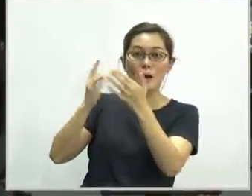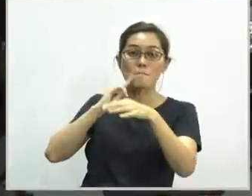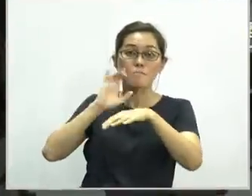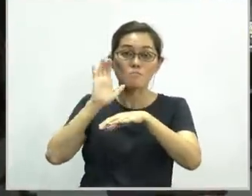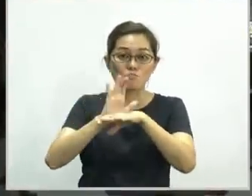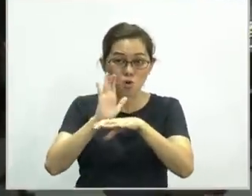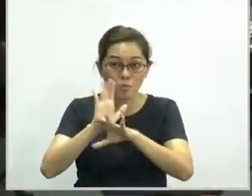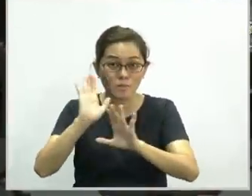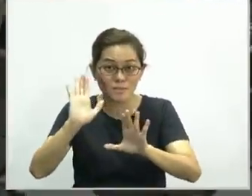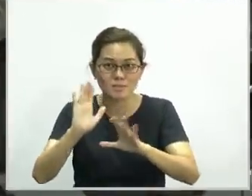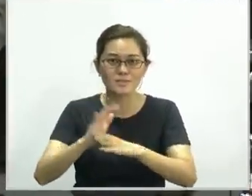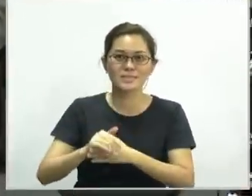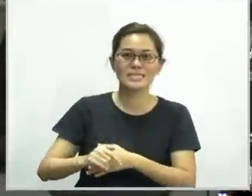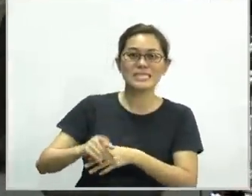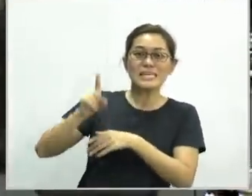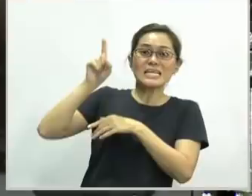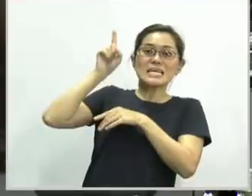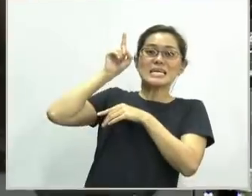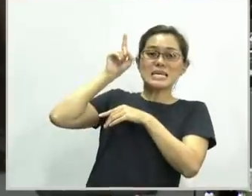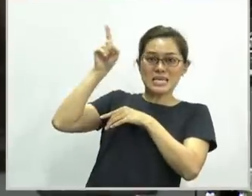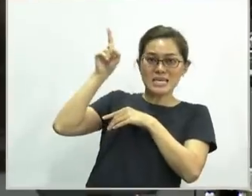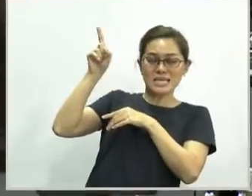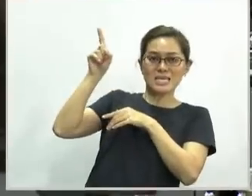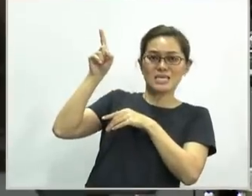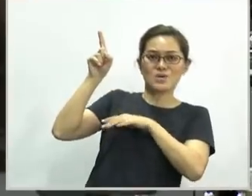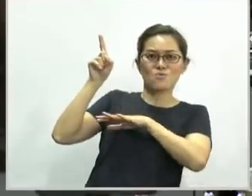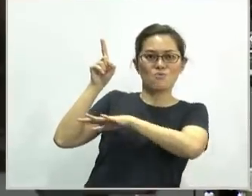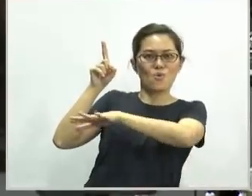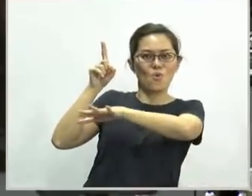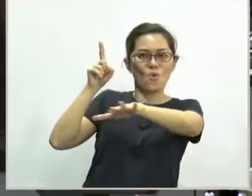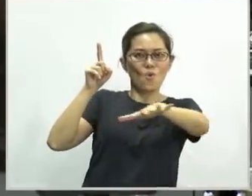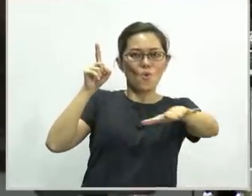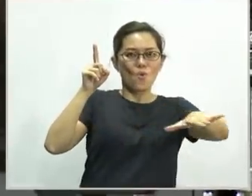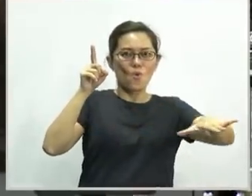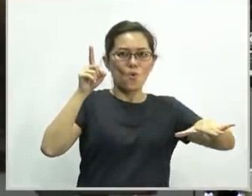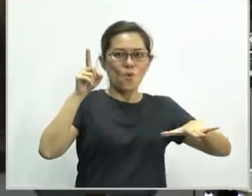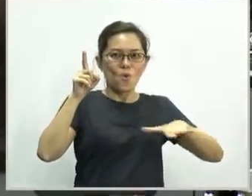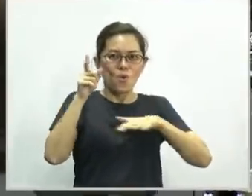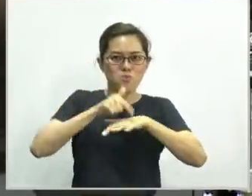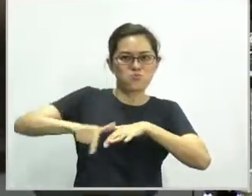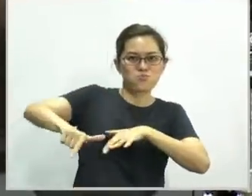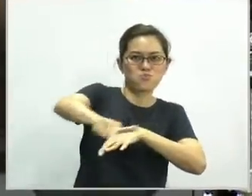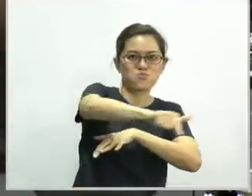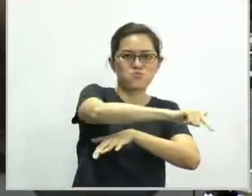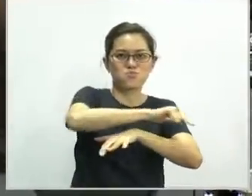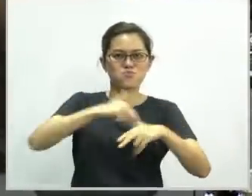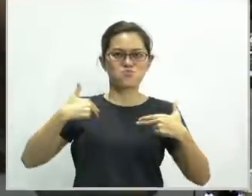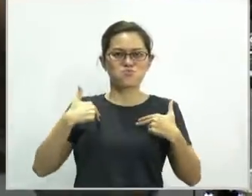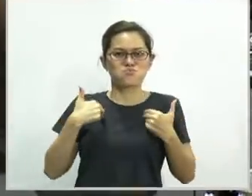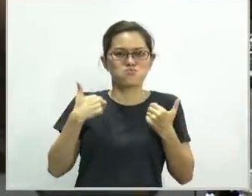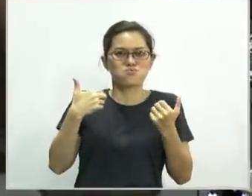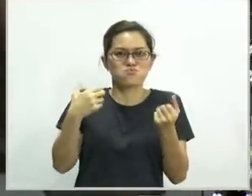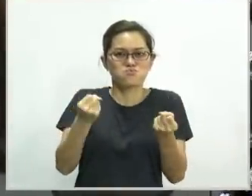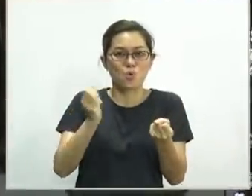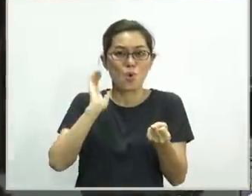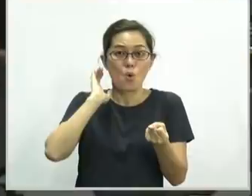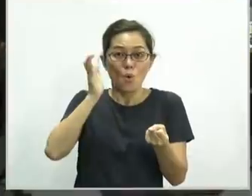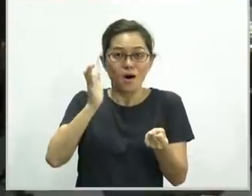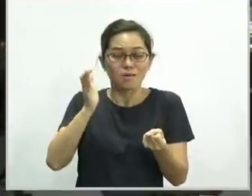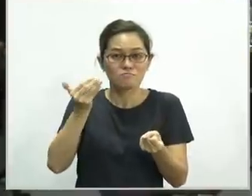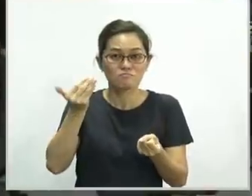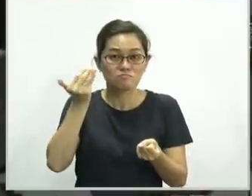this, He will heal our land. You know that stony part in your